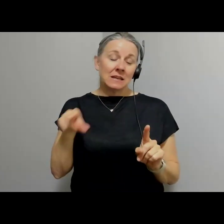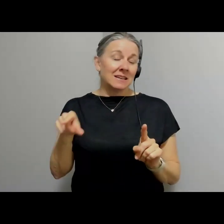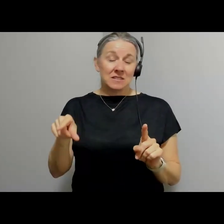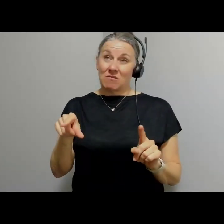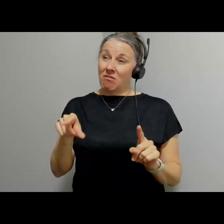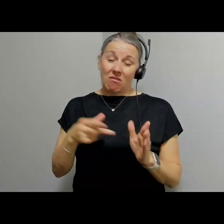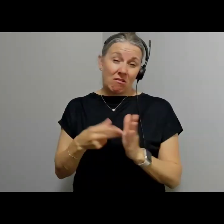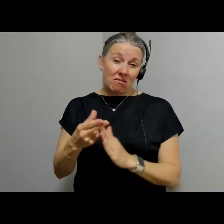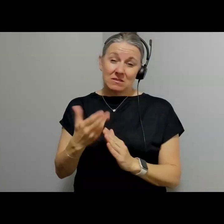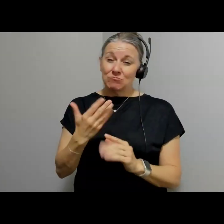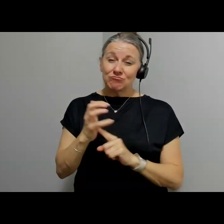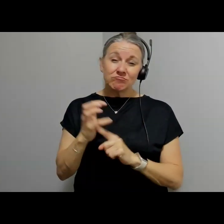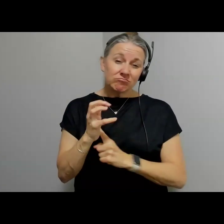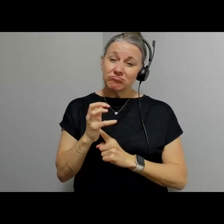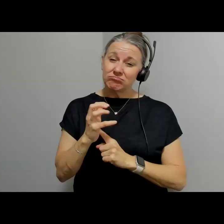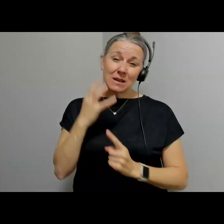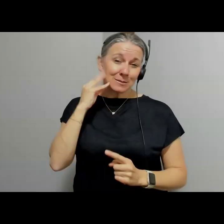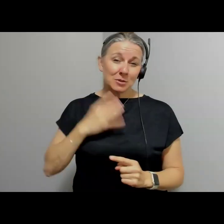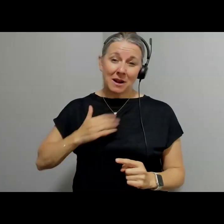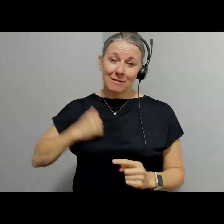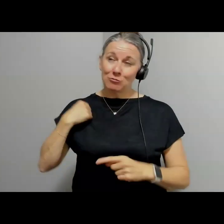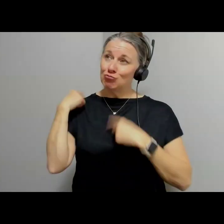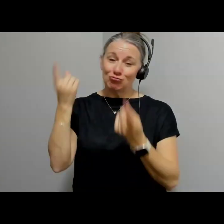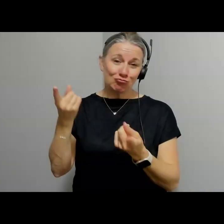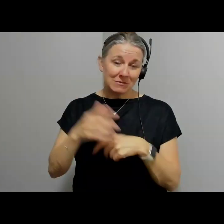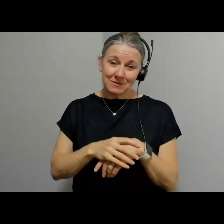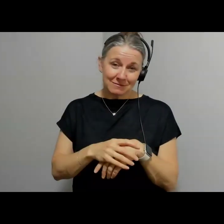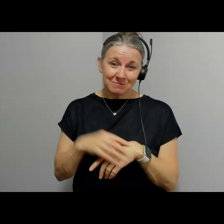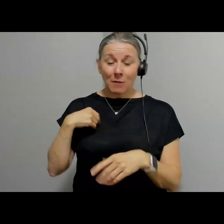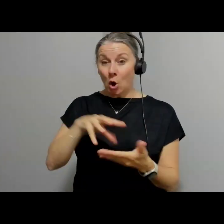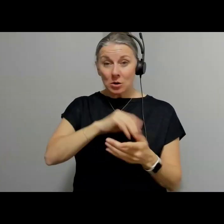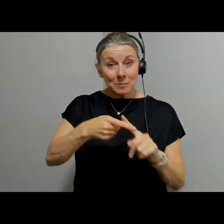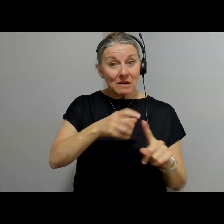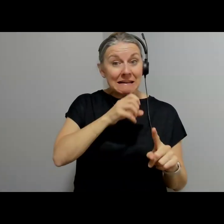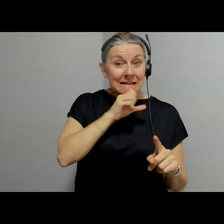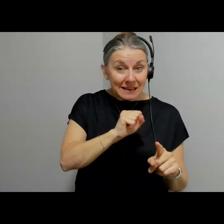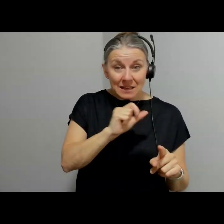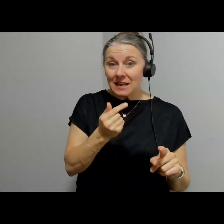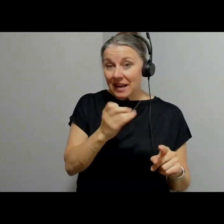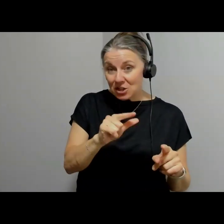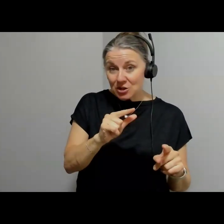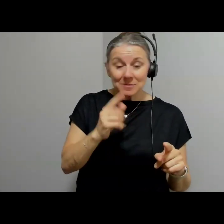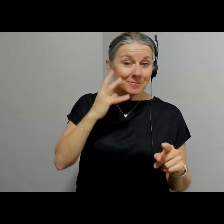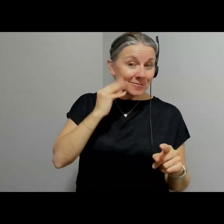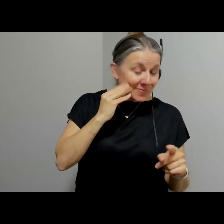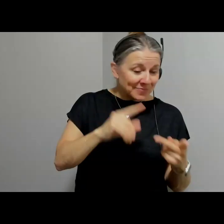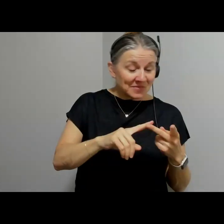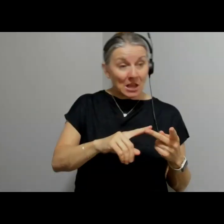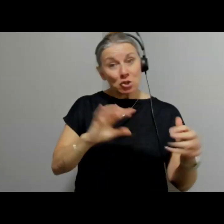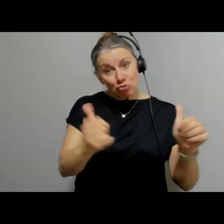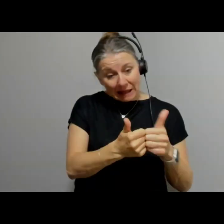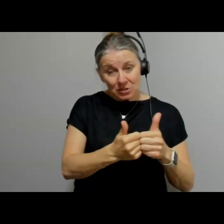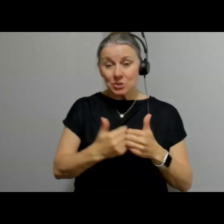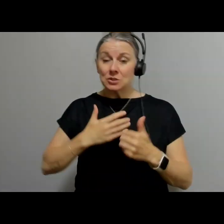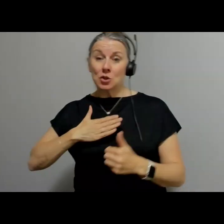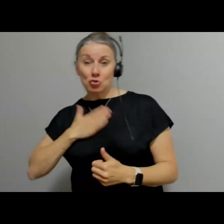my life. And I've learned a great deal about aging, both the challenges and the joy. It has been a great